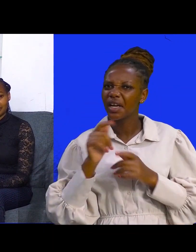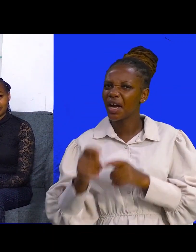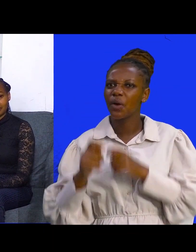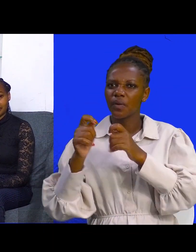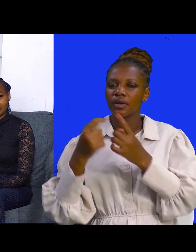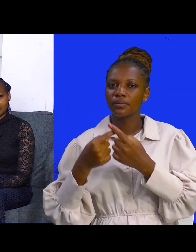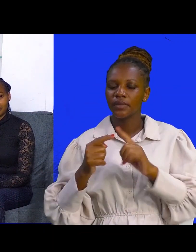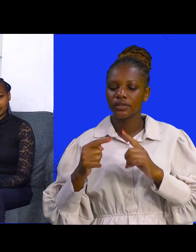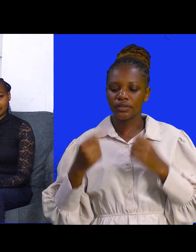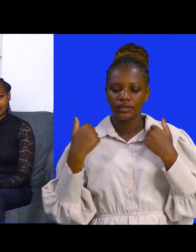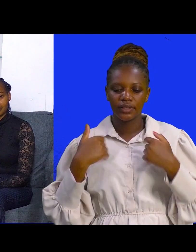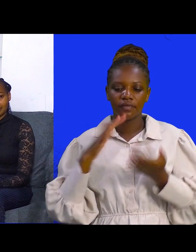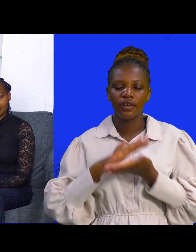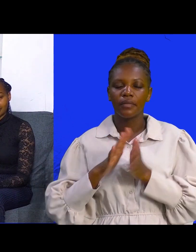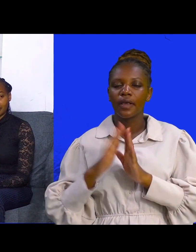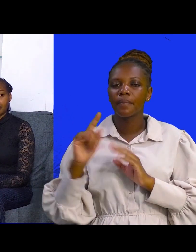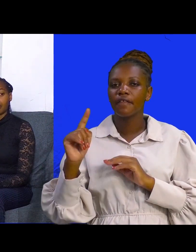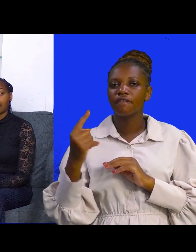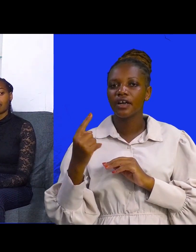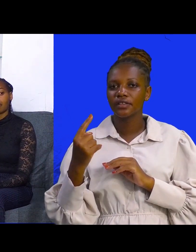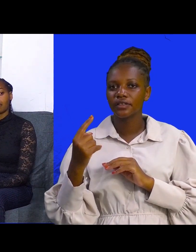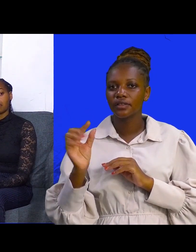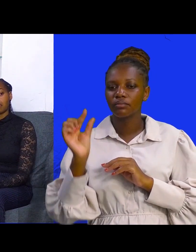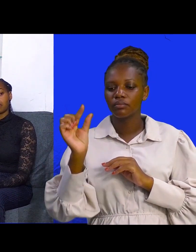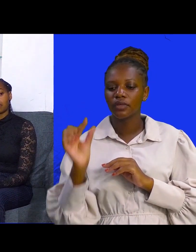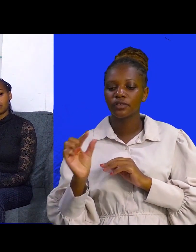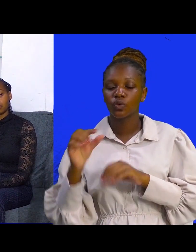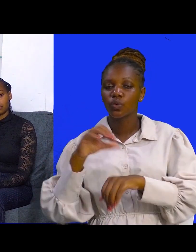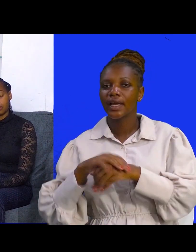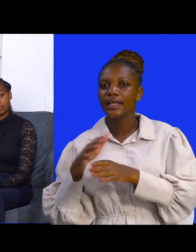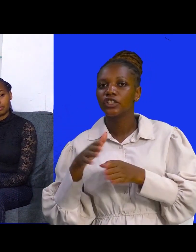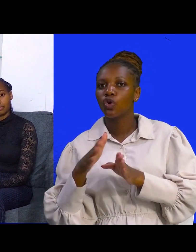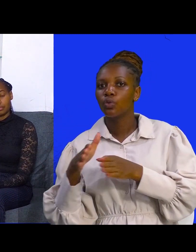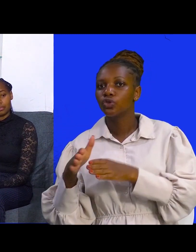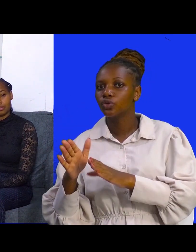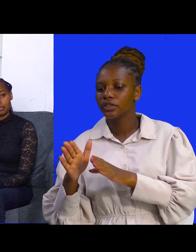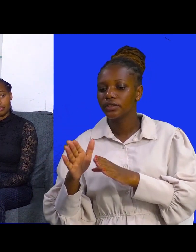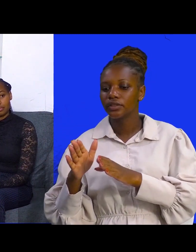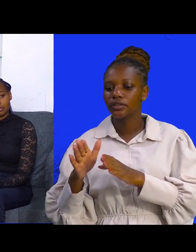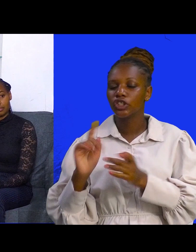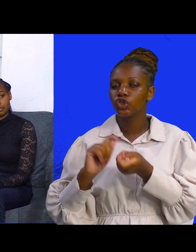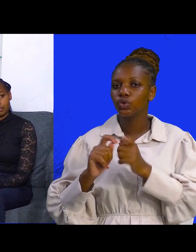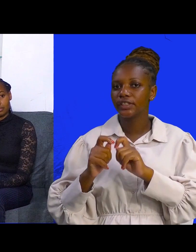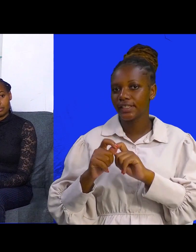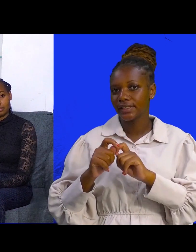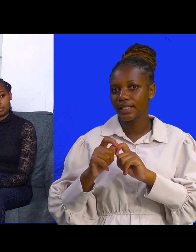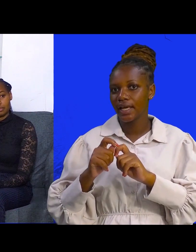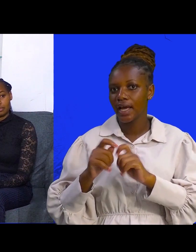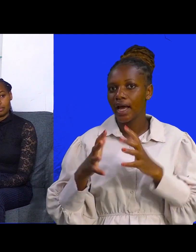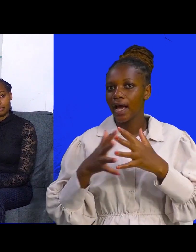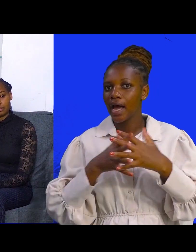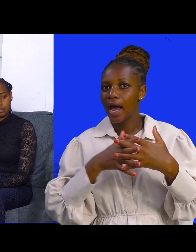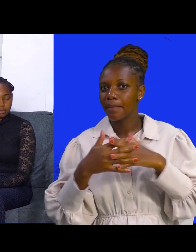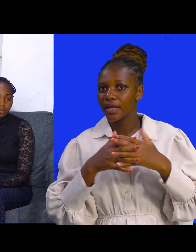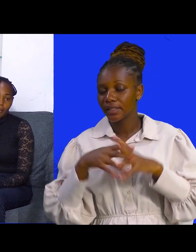it was not an award as per se. It was just being the first person to be given an opportunity to change an